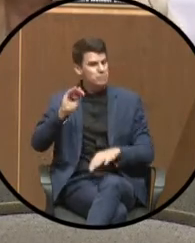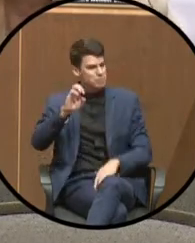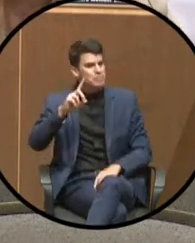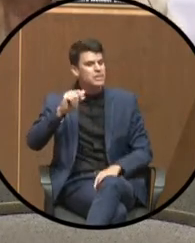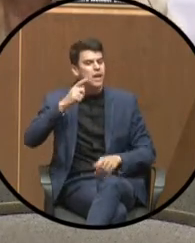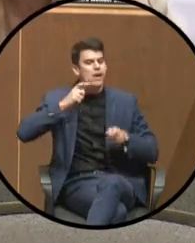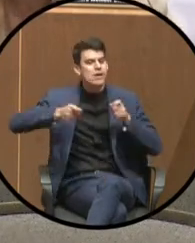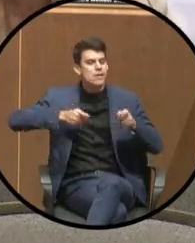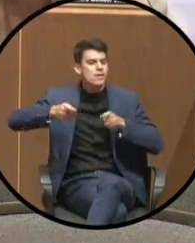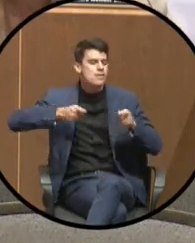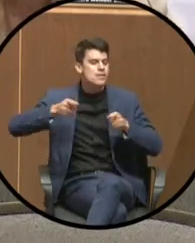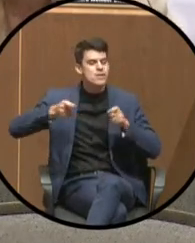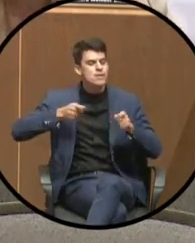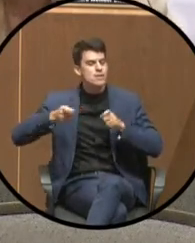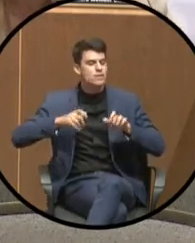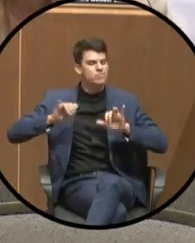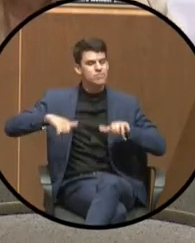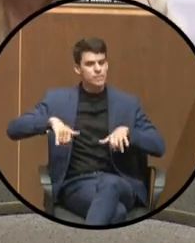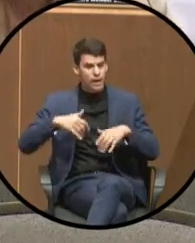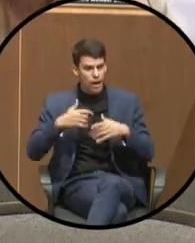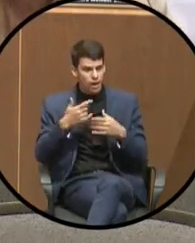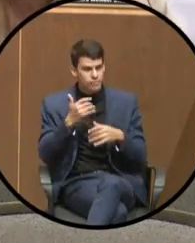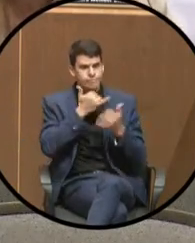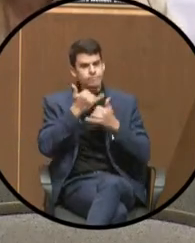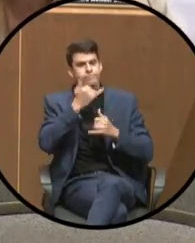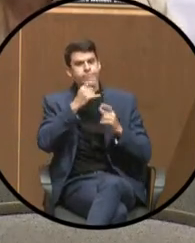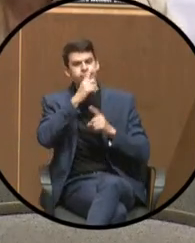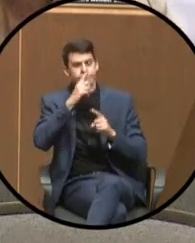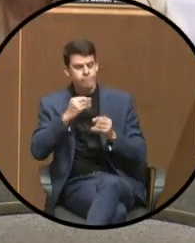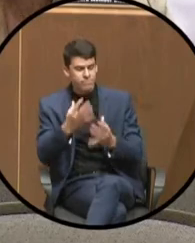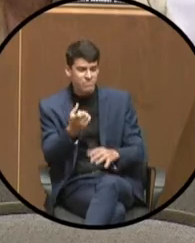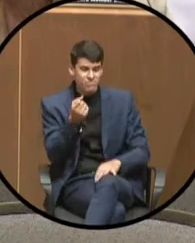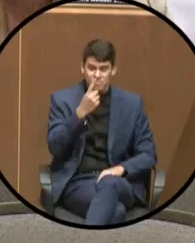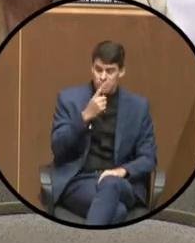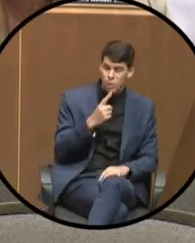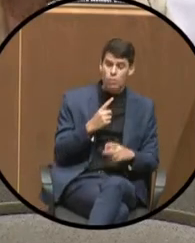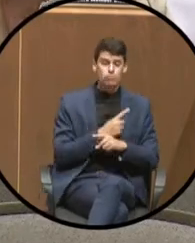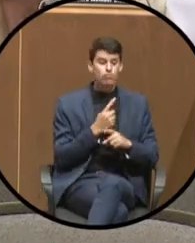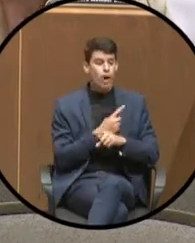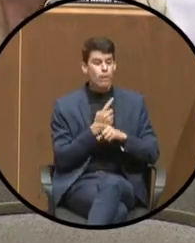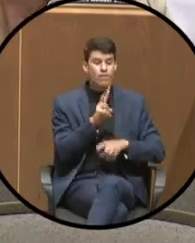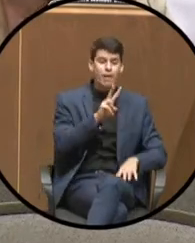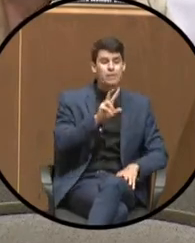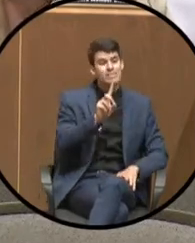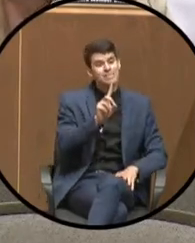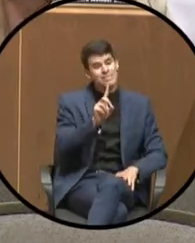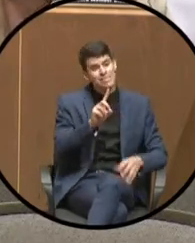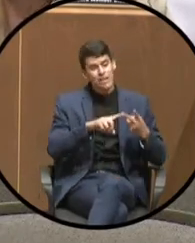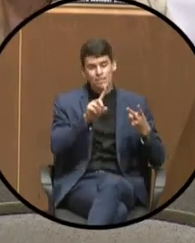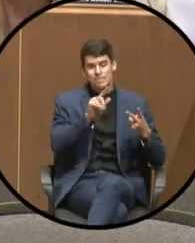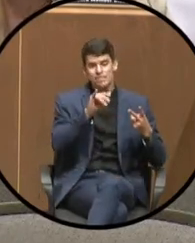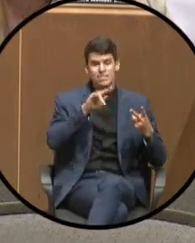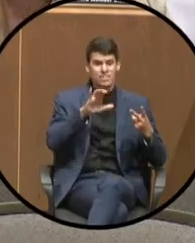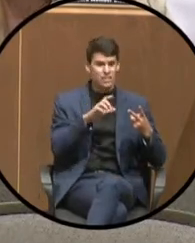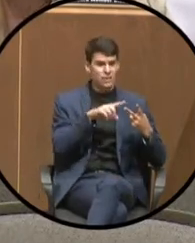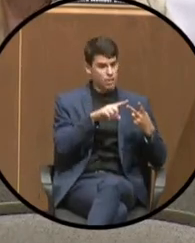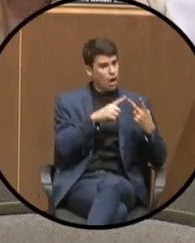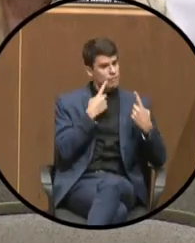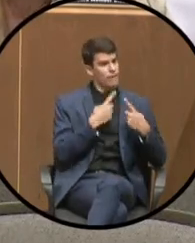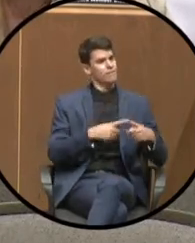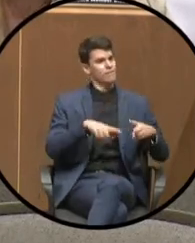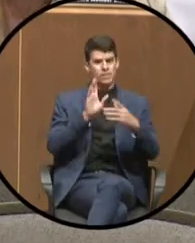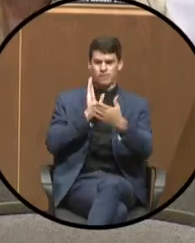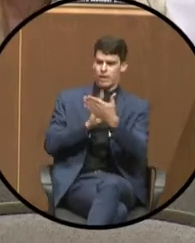media selected to communicate to us. Proper prophylactic use of vitamin D and zinc also have been proven as an effective defense